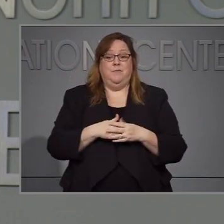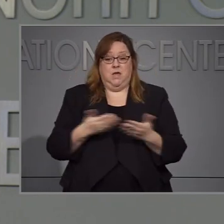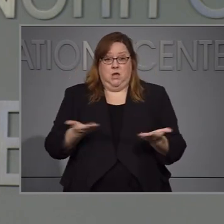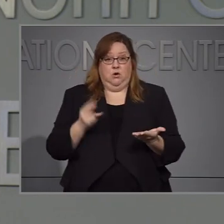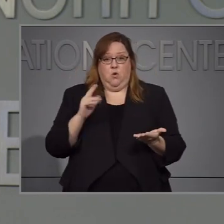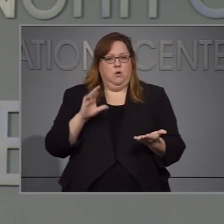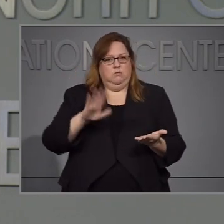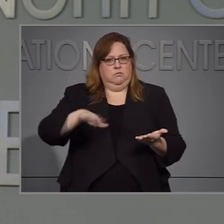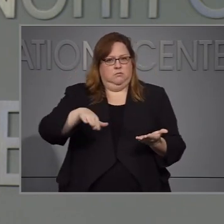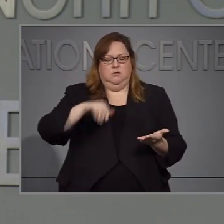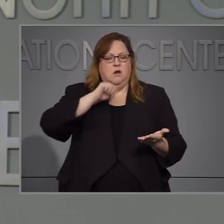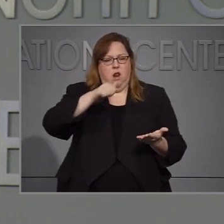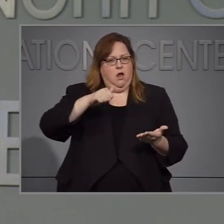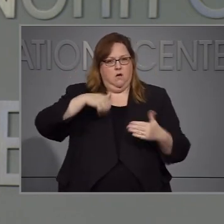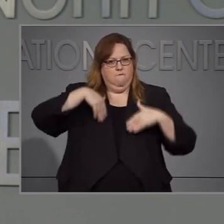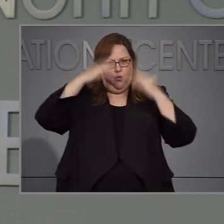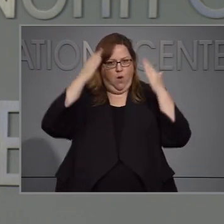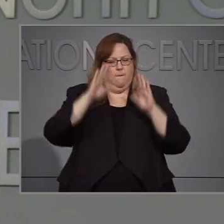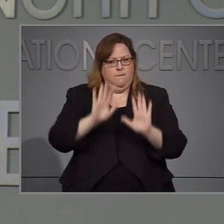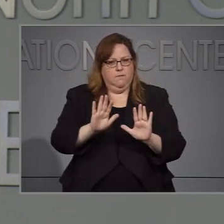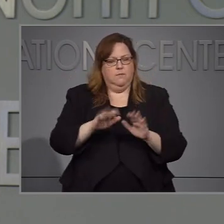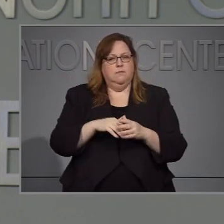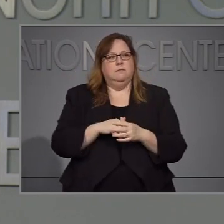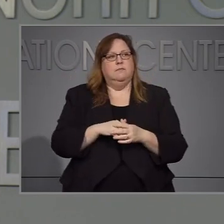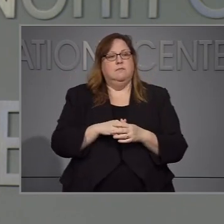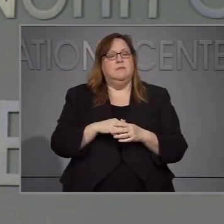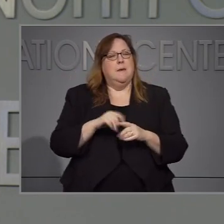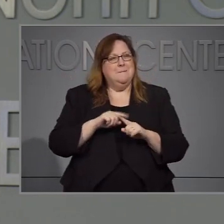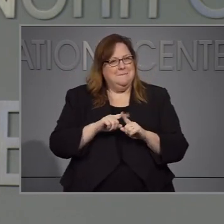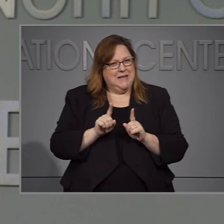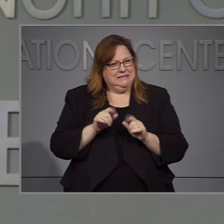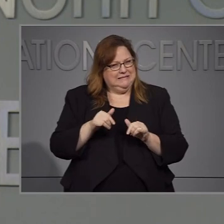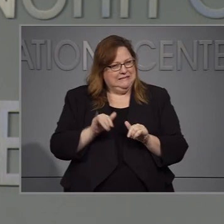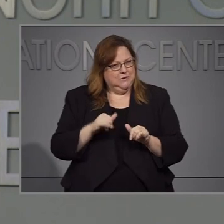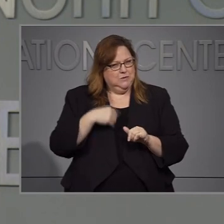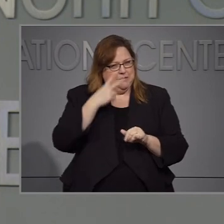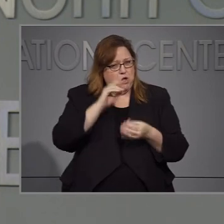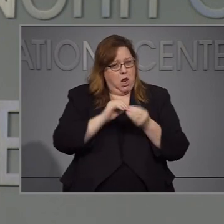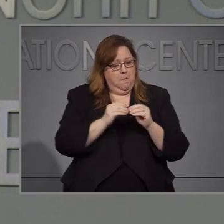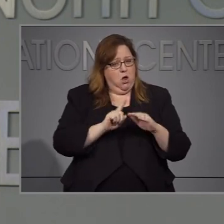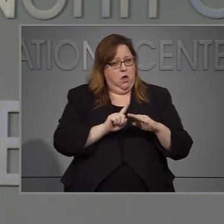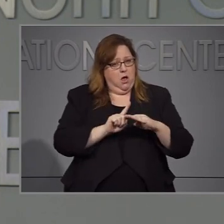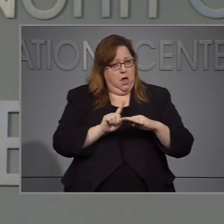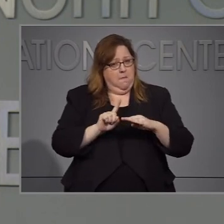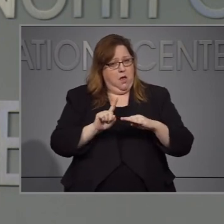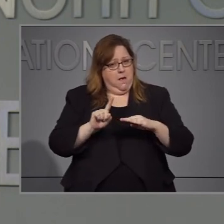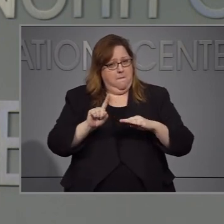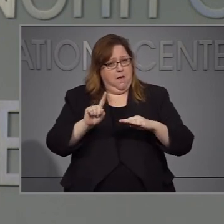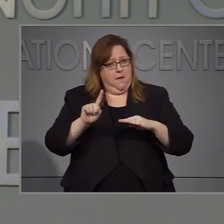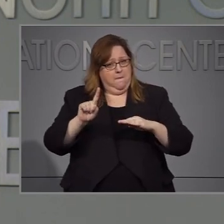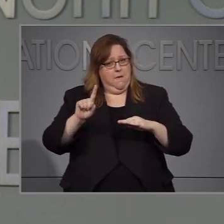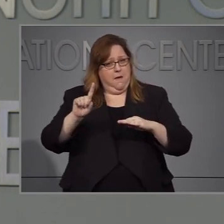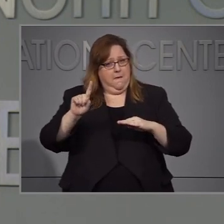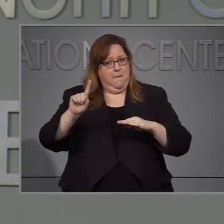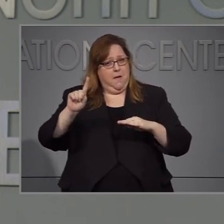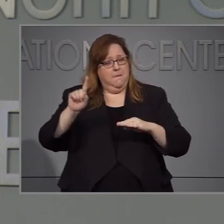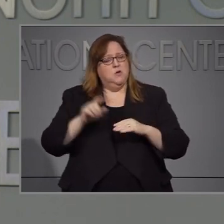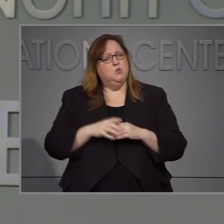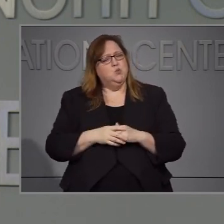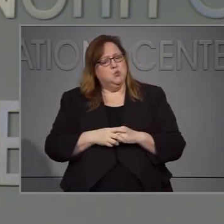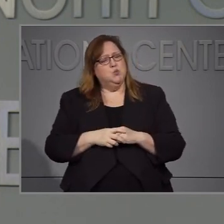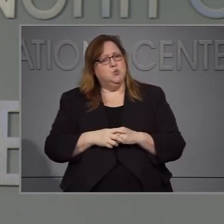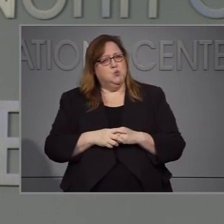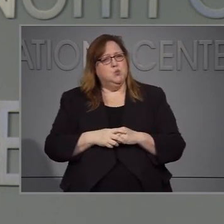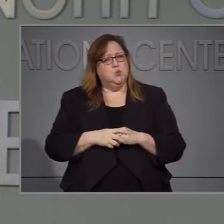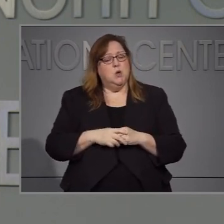in North Carolina, we have seen a steady upward rise in numbers of cases, a steady